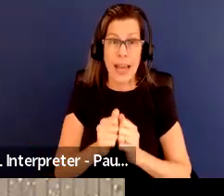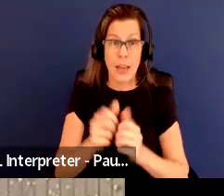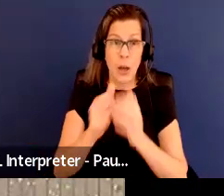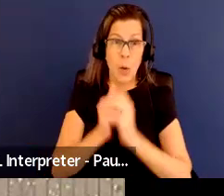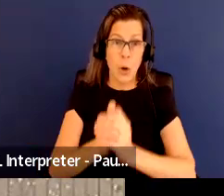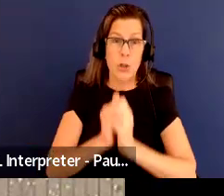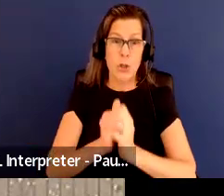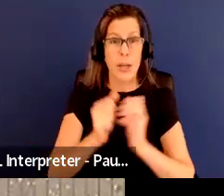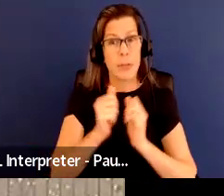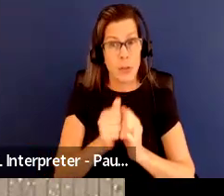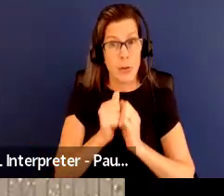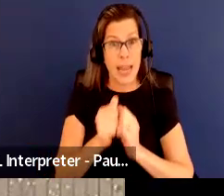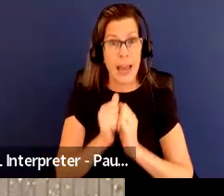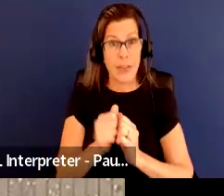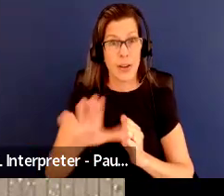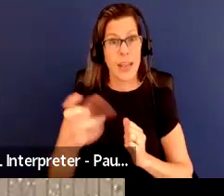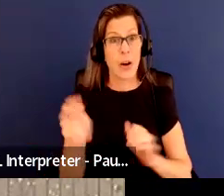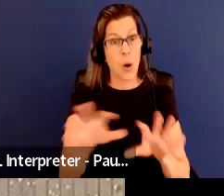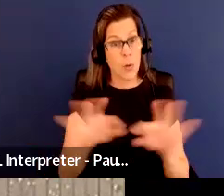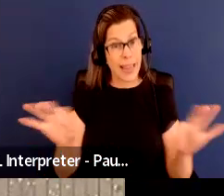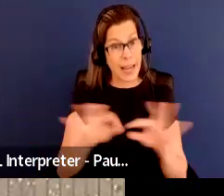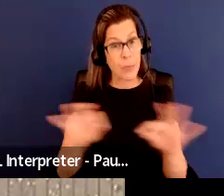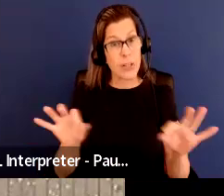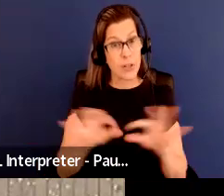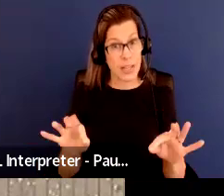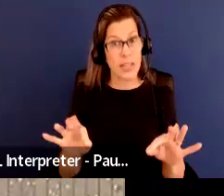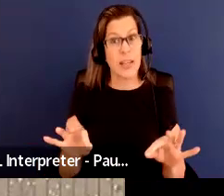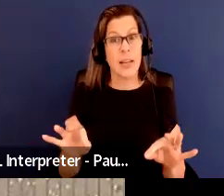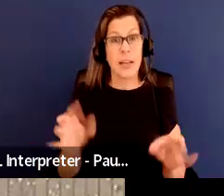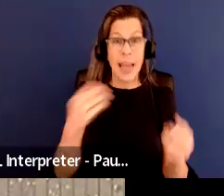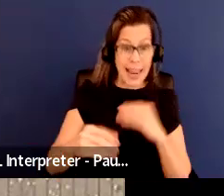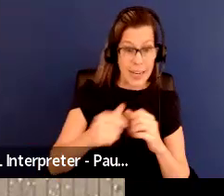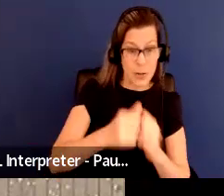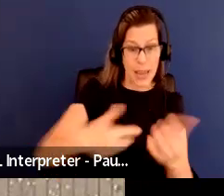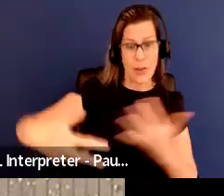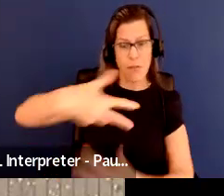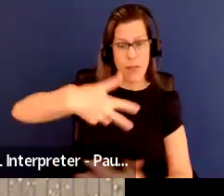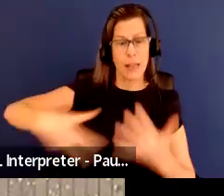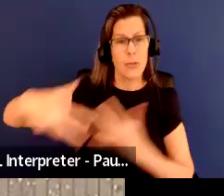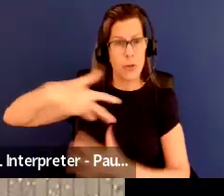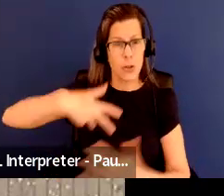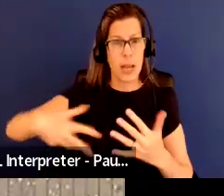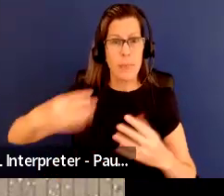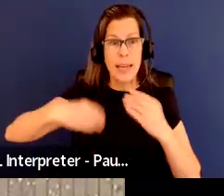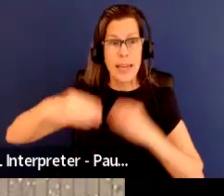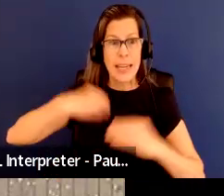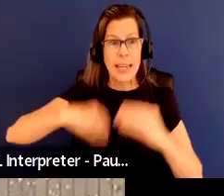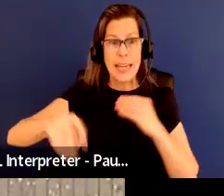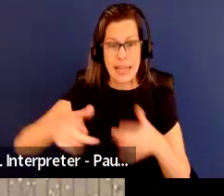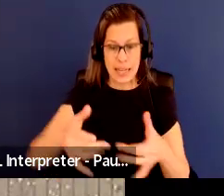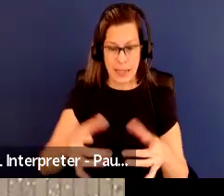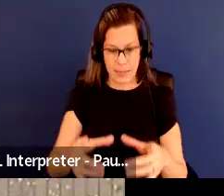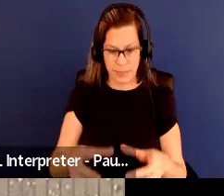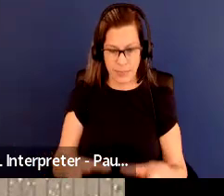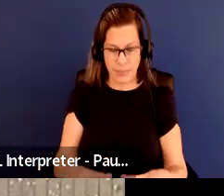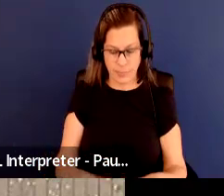worshiped together in their own languages, ate together, fellowshiped together, eating tamales and enchiladas